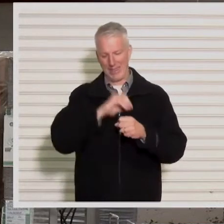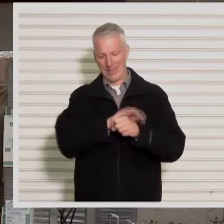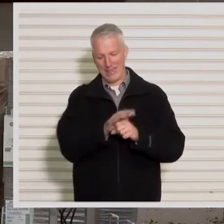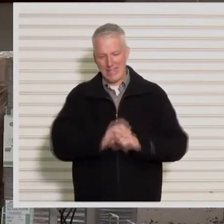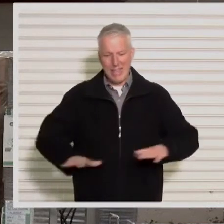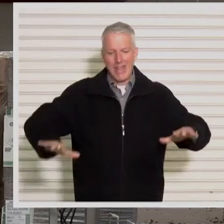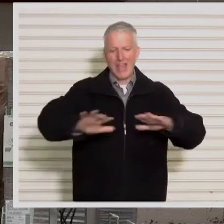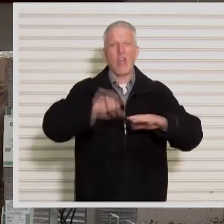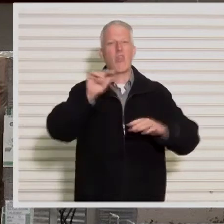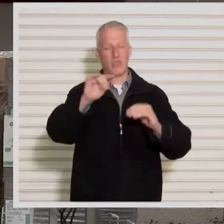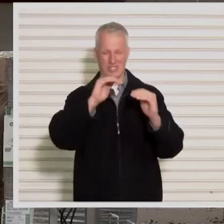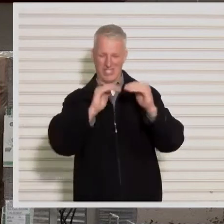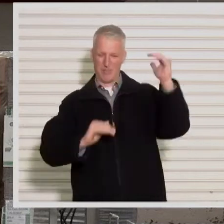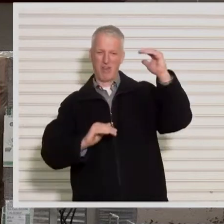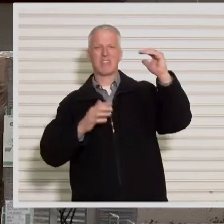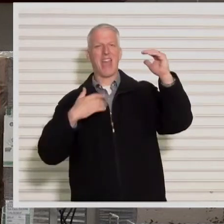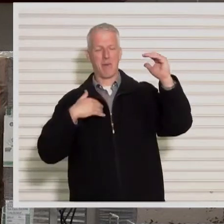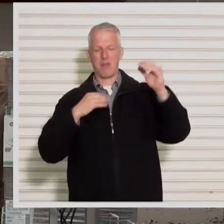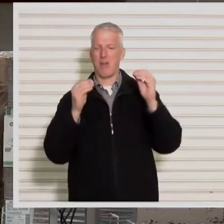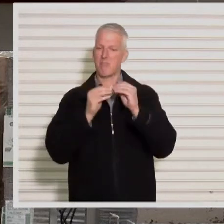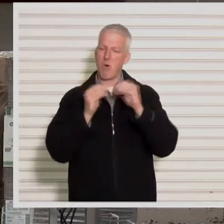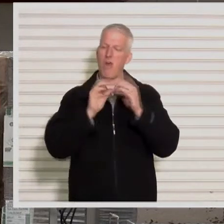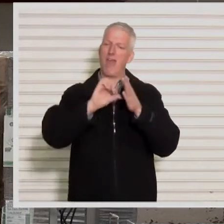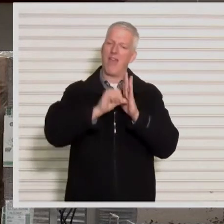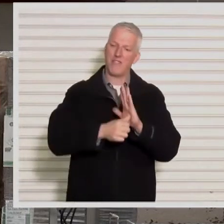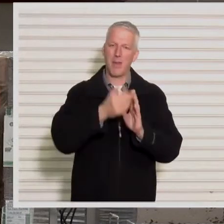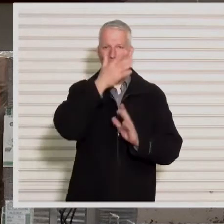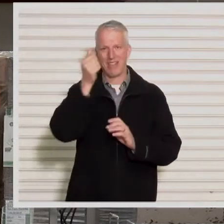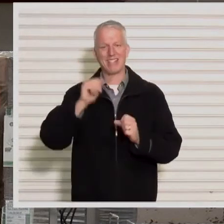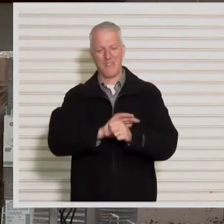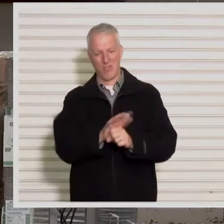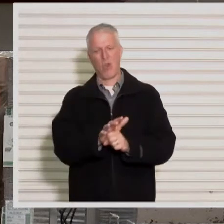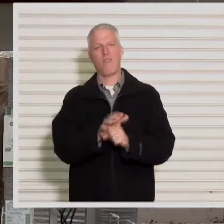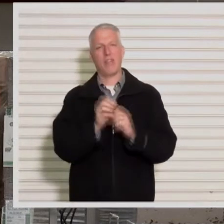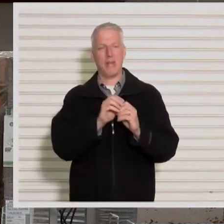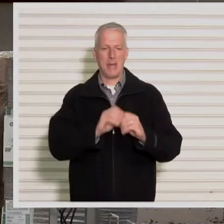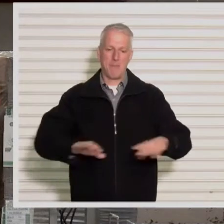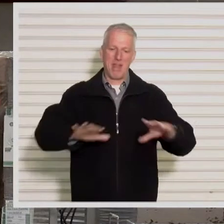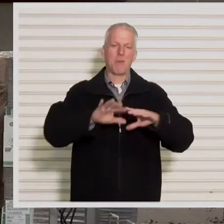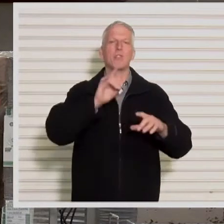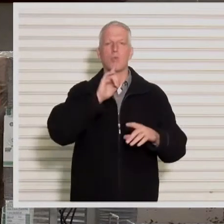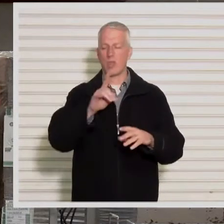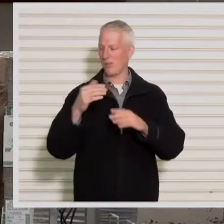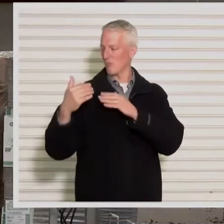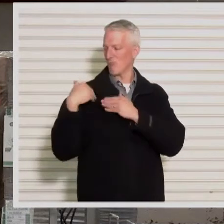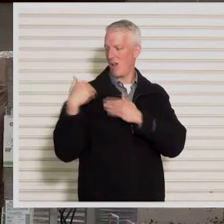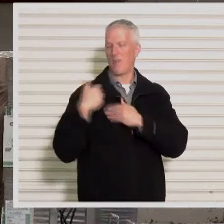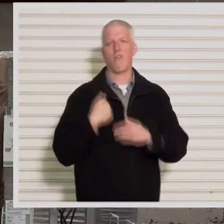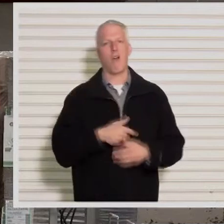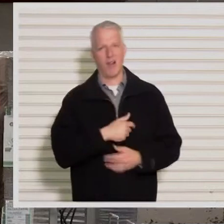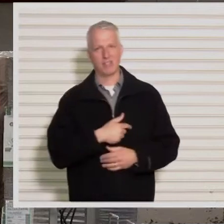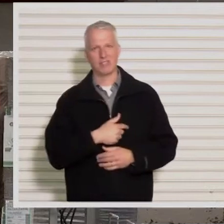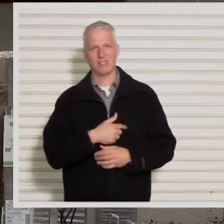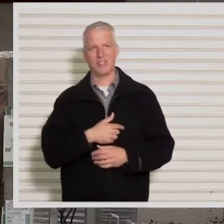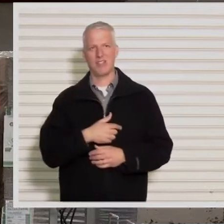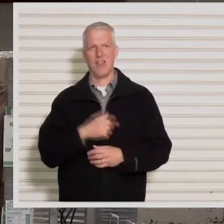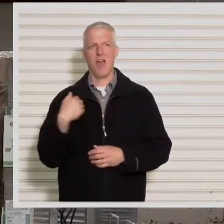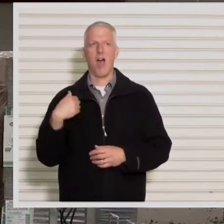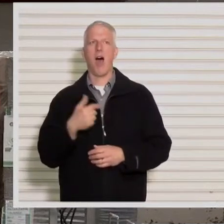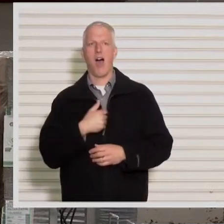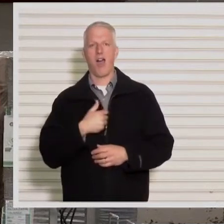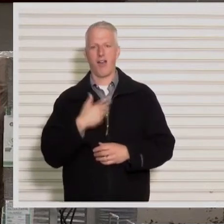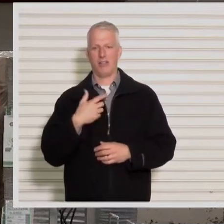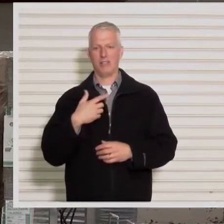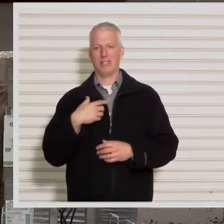Those disparities have only been highlighted because of this pandemic. And so it's incumbent upon us, because our minds are